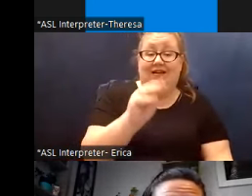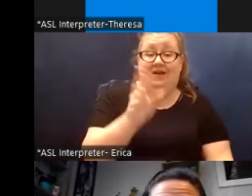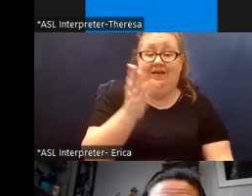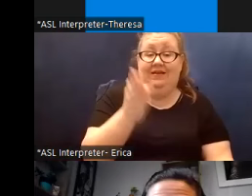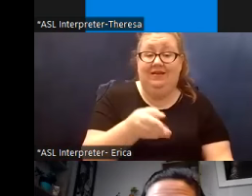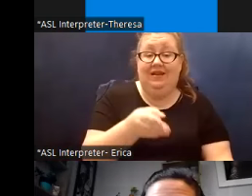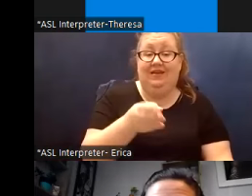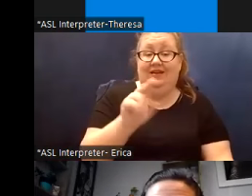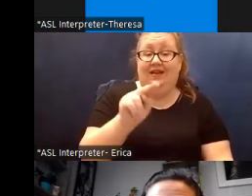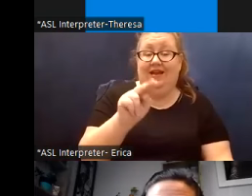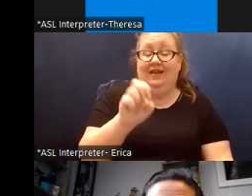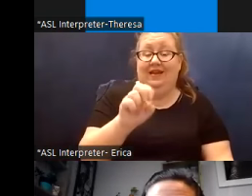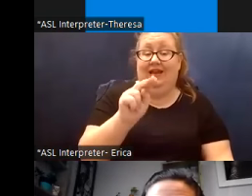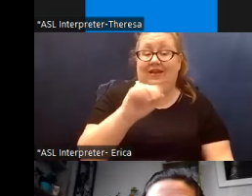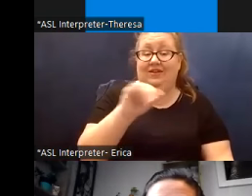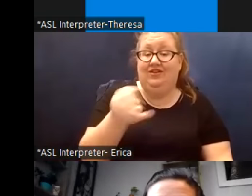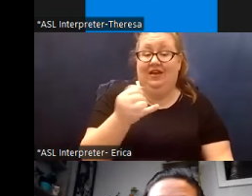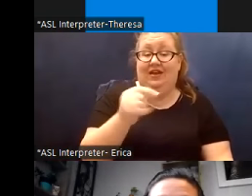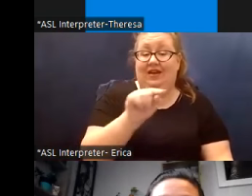tinyurl.com/nenj-bay-mtg.